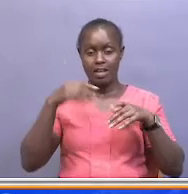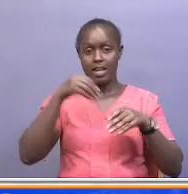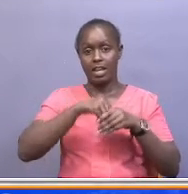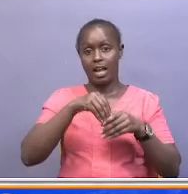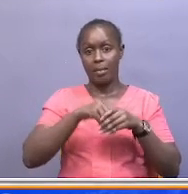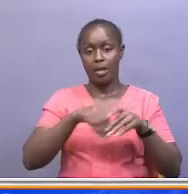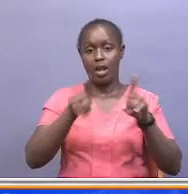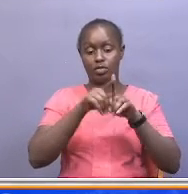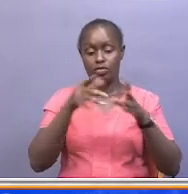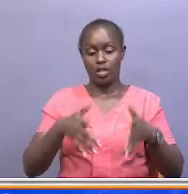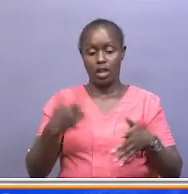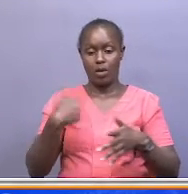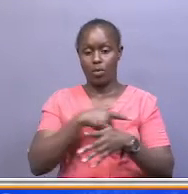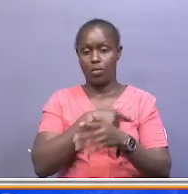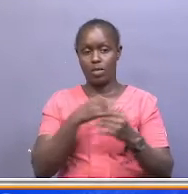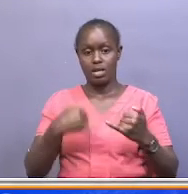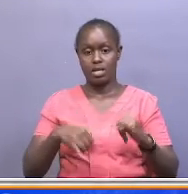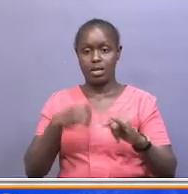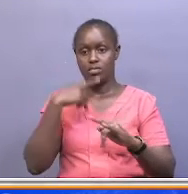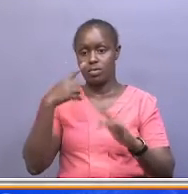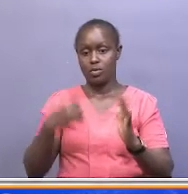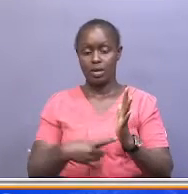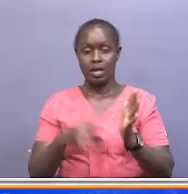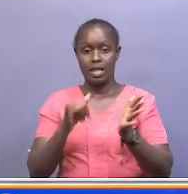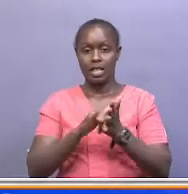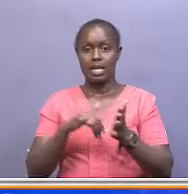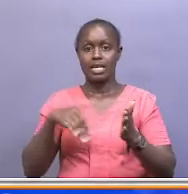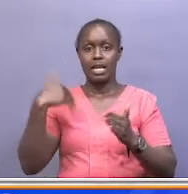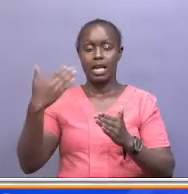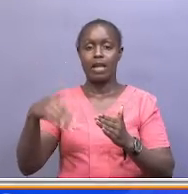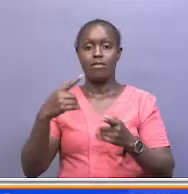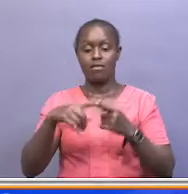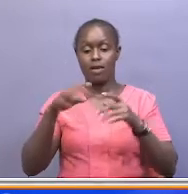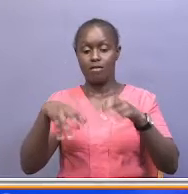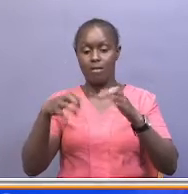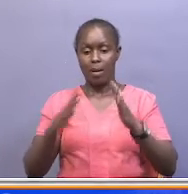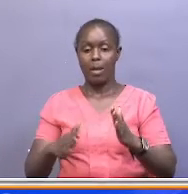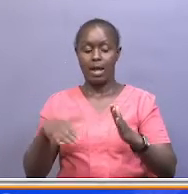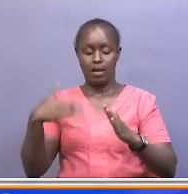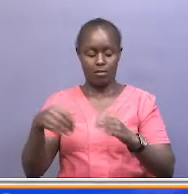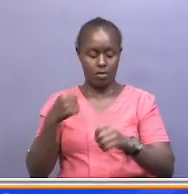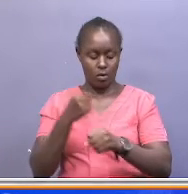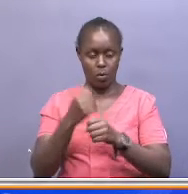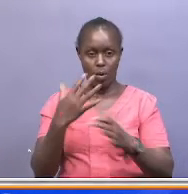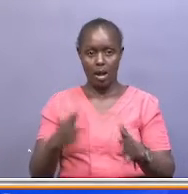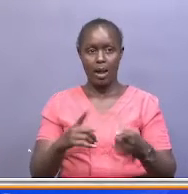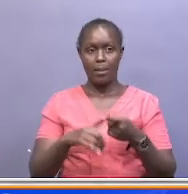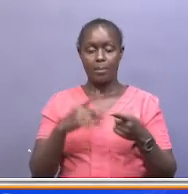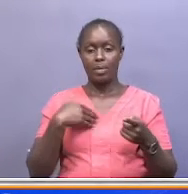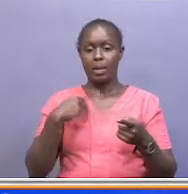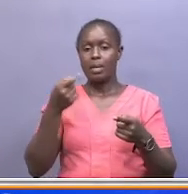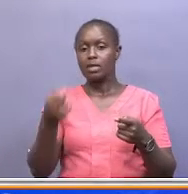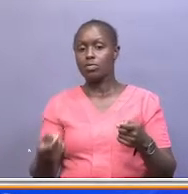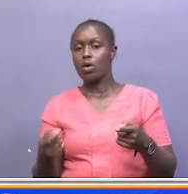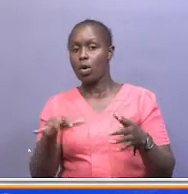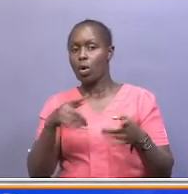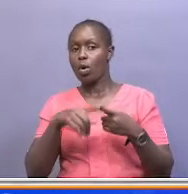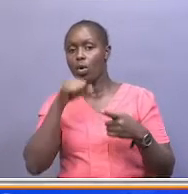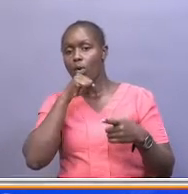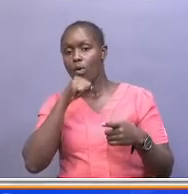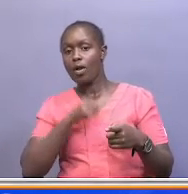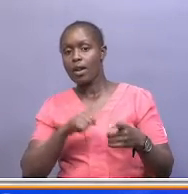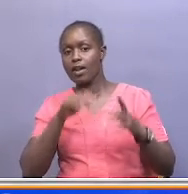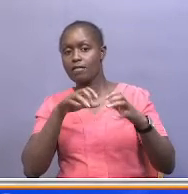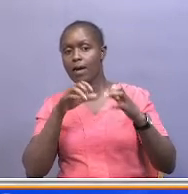And here we are trying to say that every farmer, every worker, be it a smallholder farmer